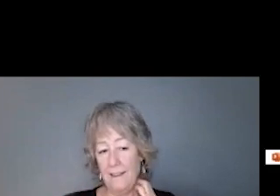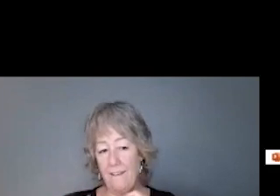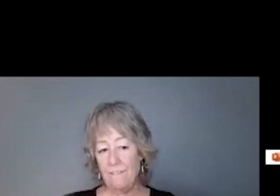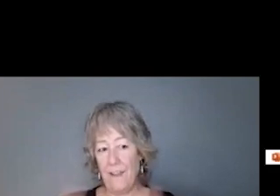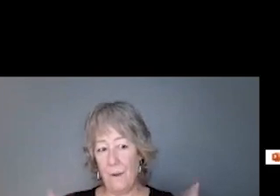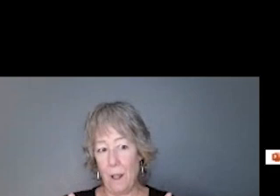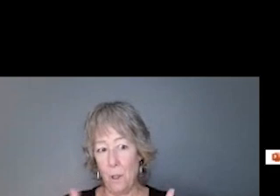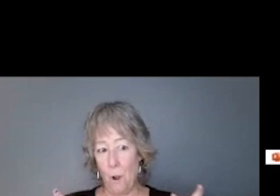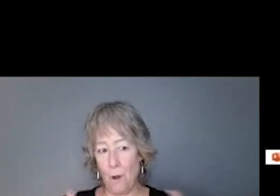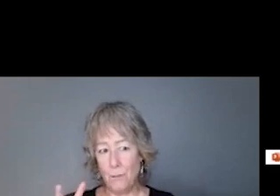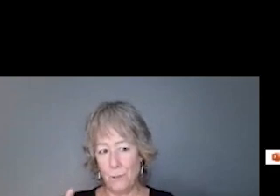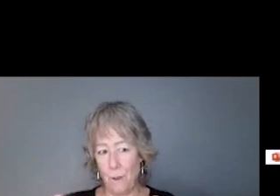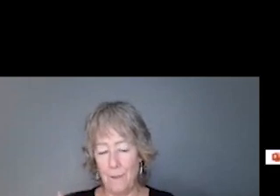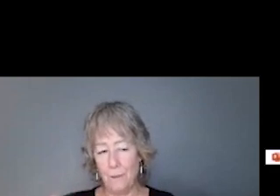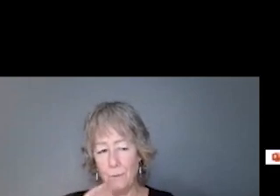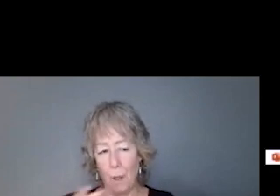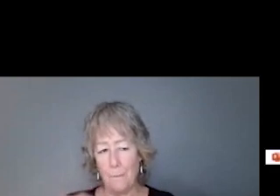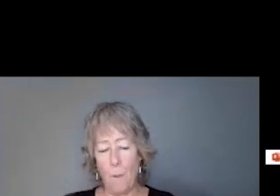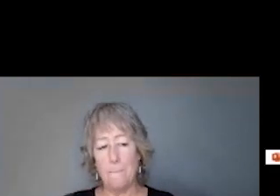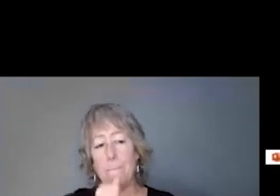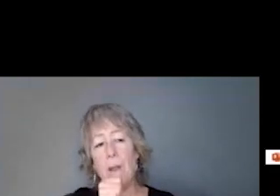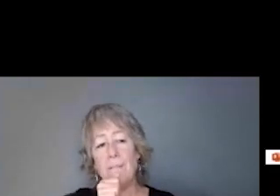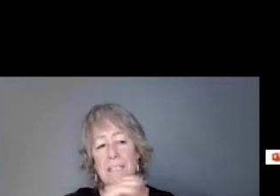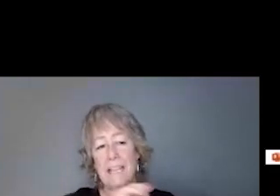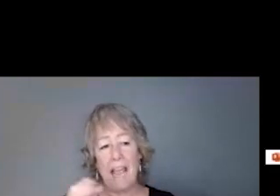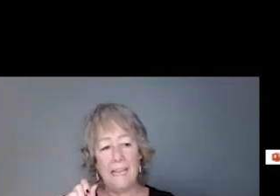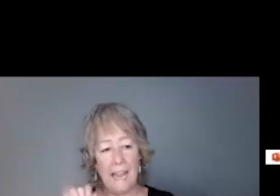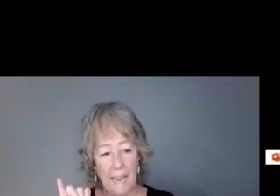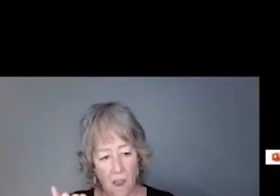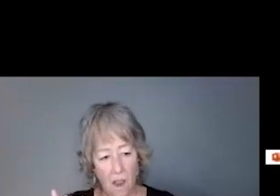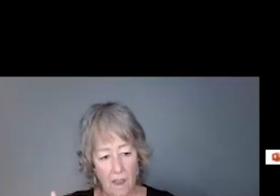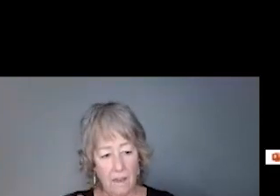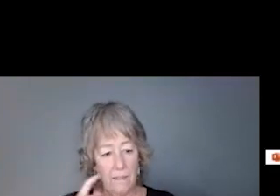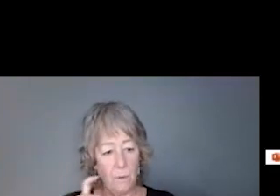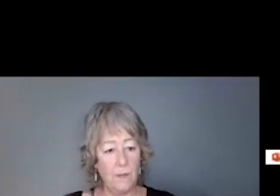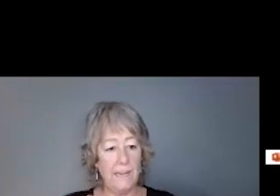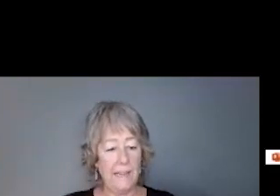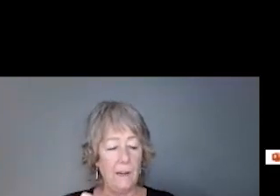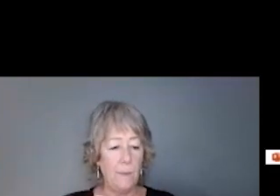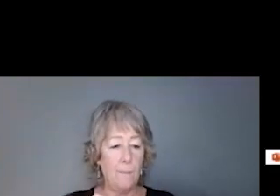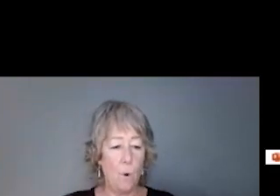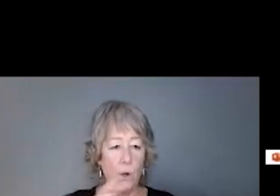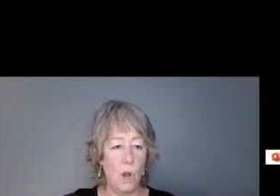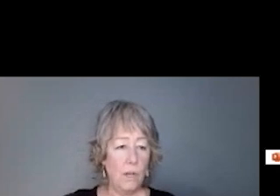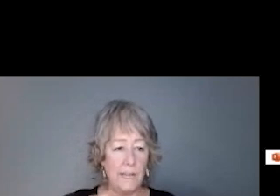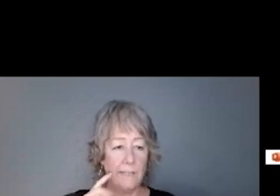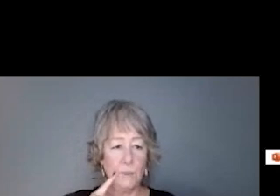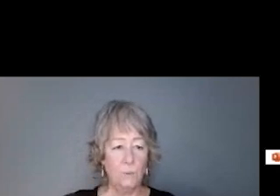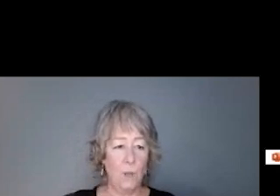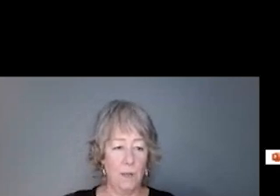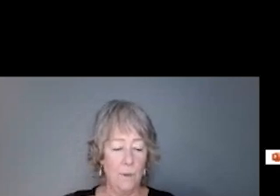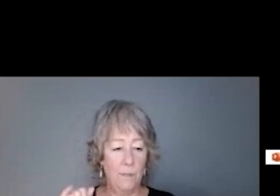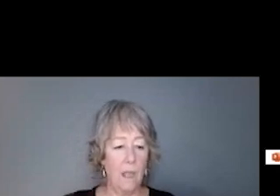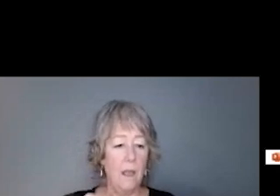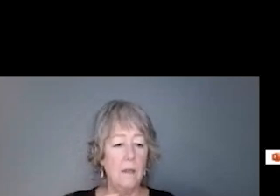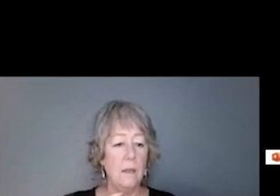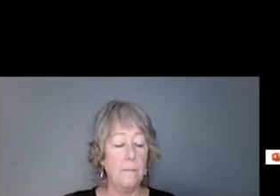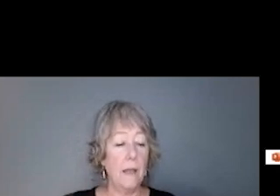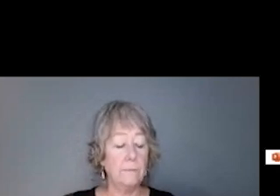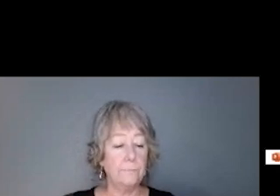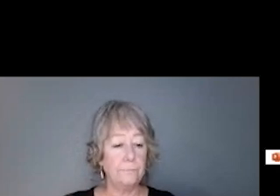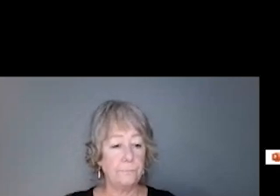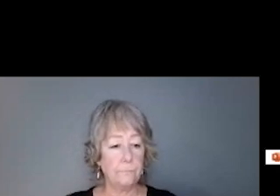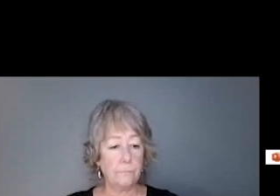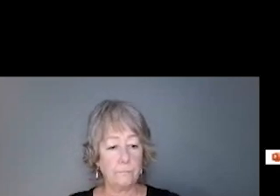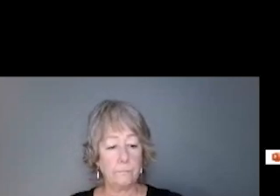topic. Privacy and AI. I think we're going to need a little more context to talk about that, but that's